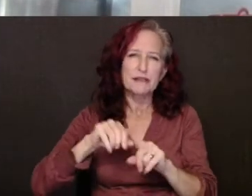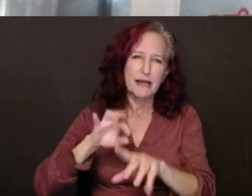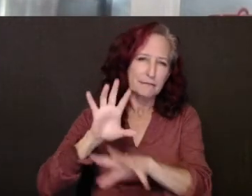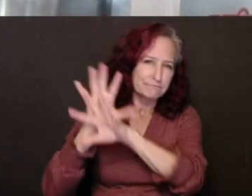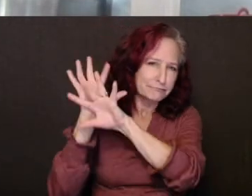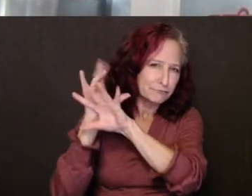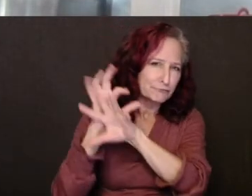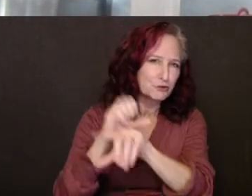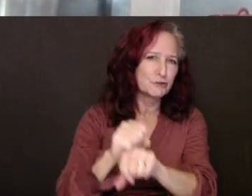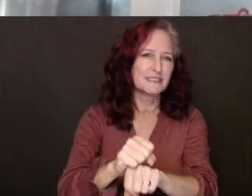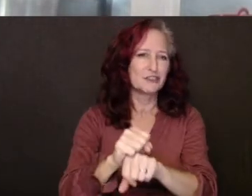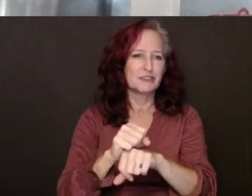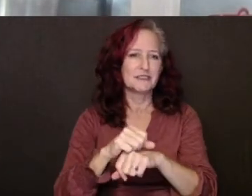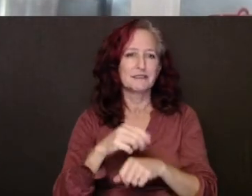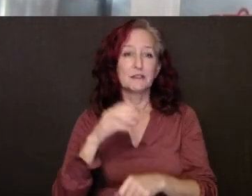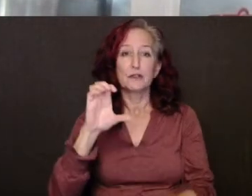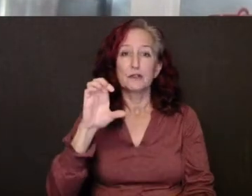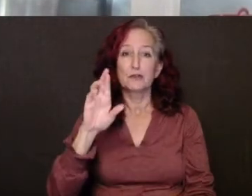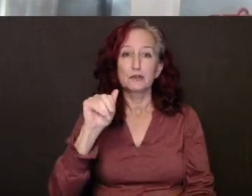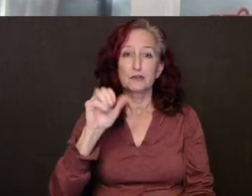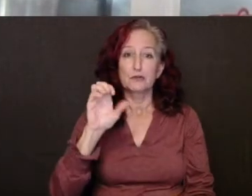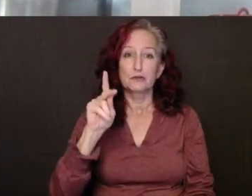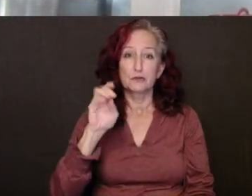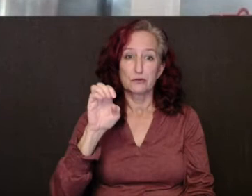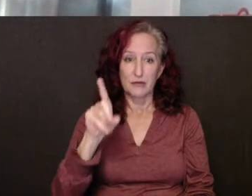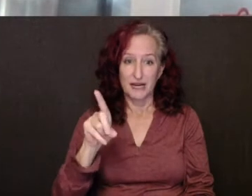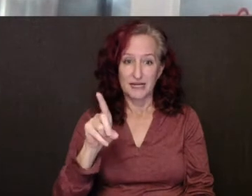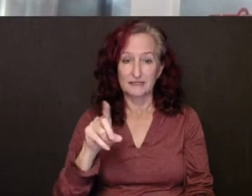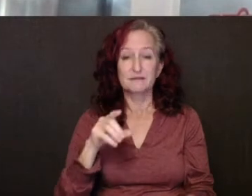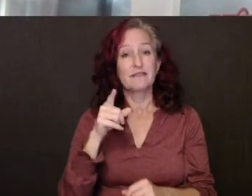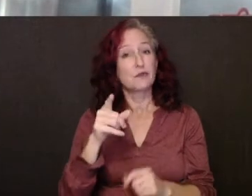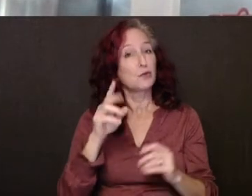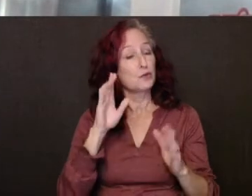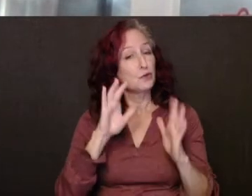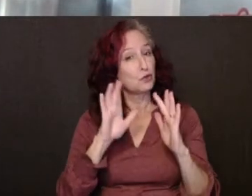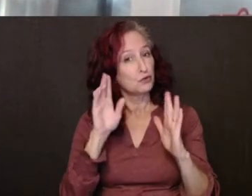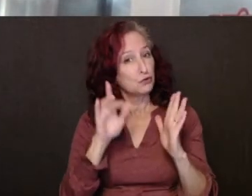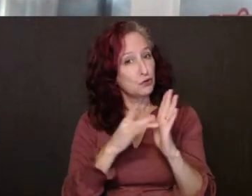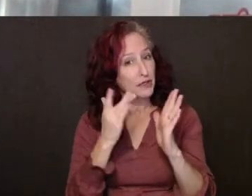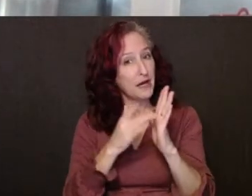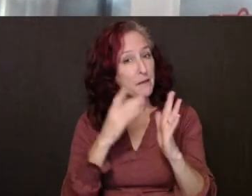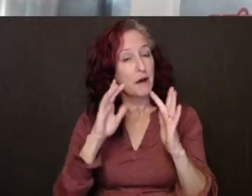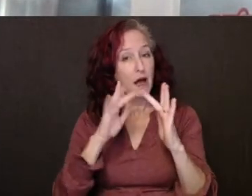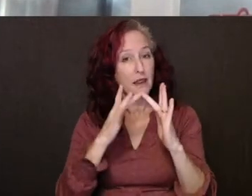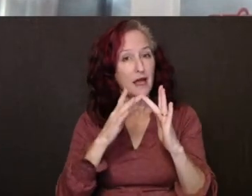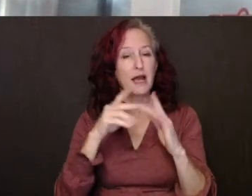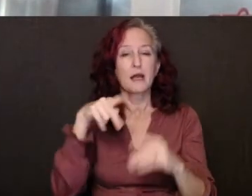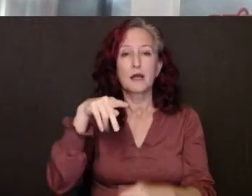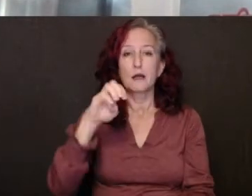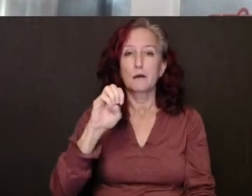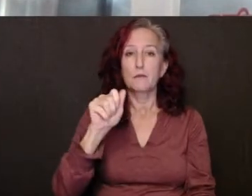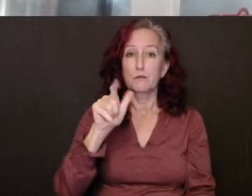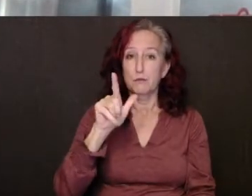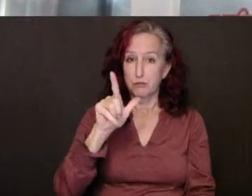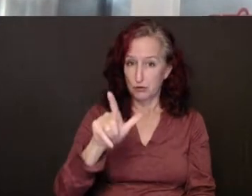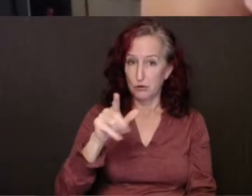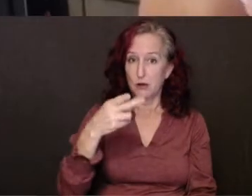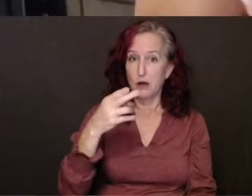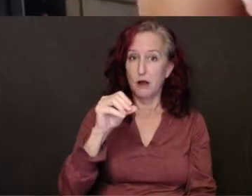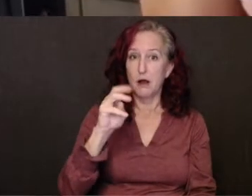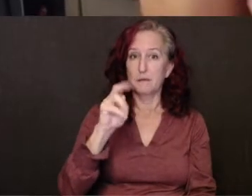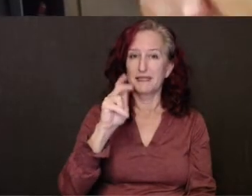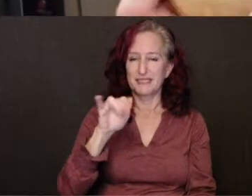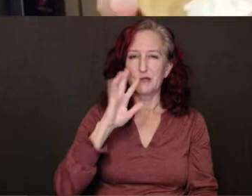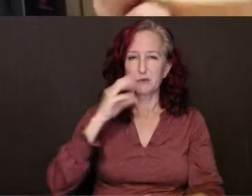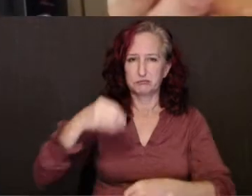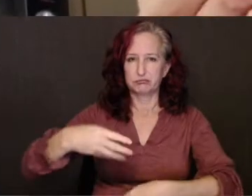are familiar with. Most of the people here are probably familiar with the canned hominy, but this is the old time traditional hominy right